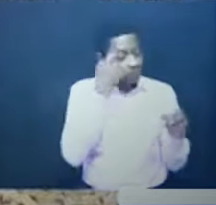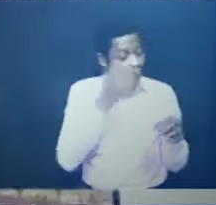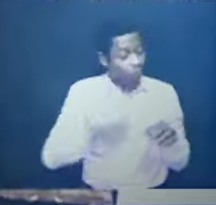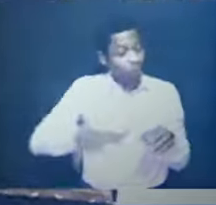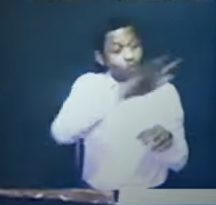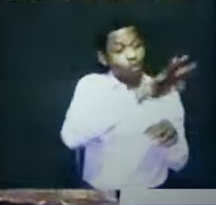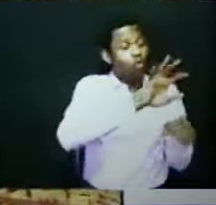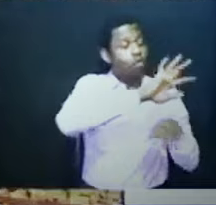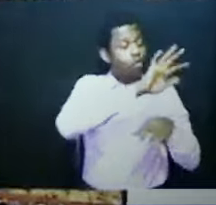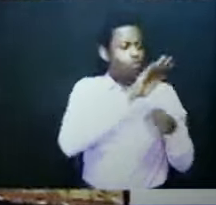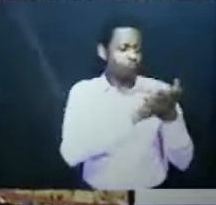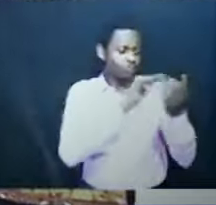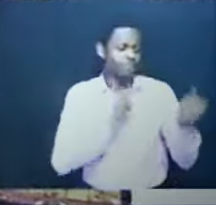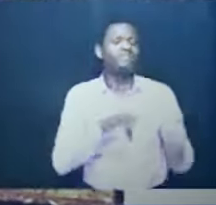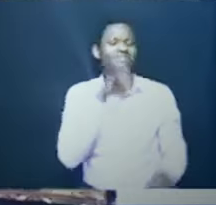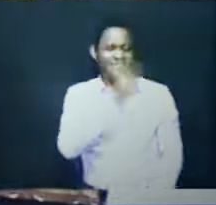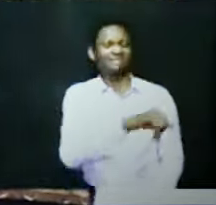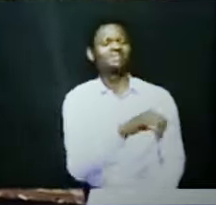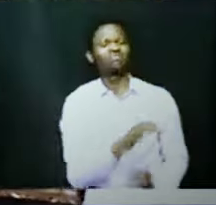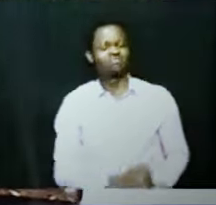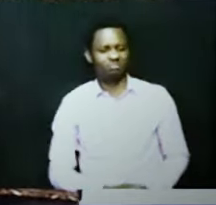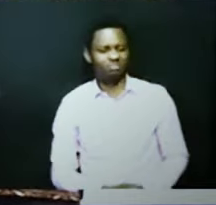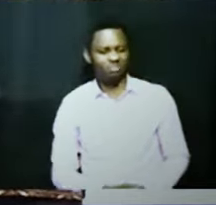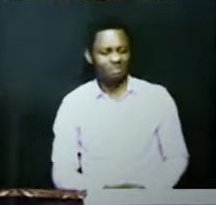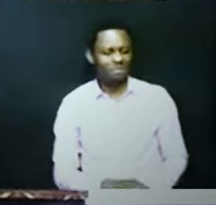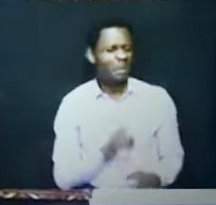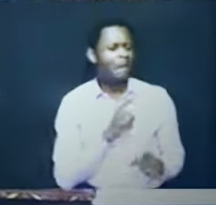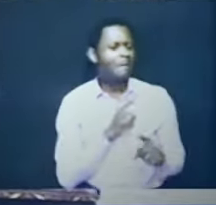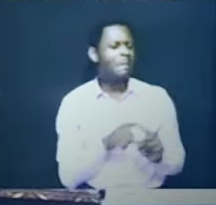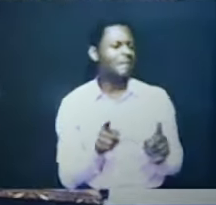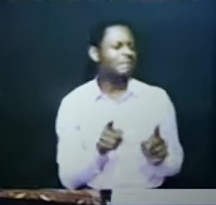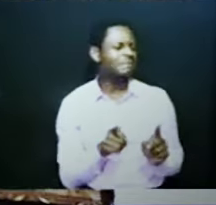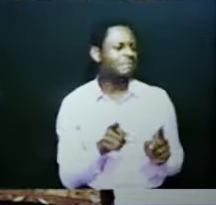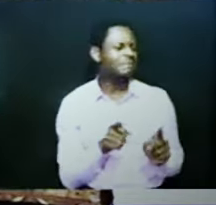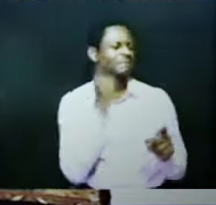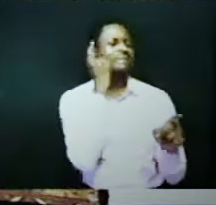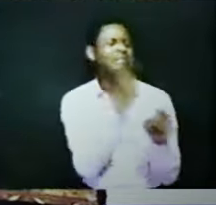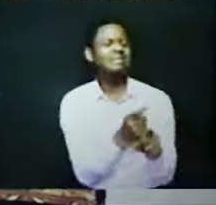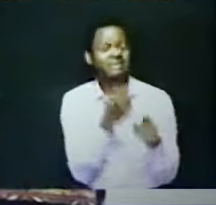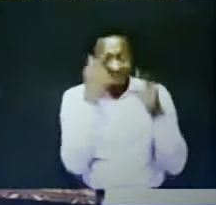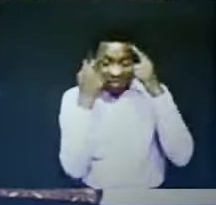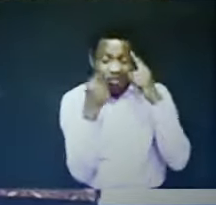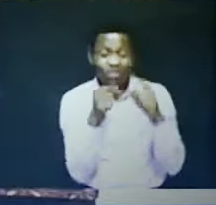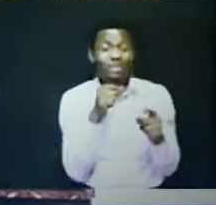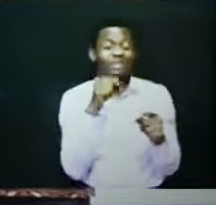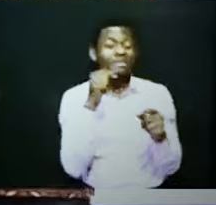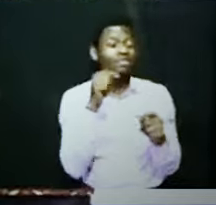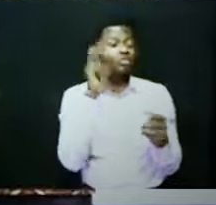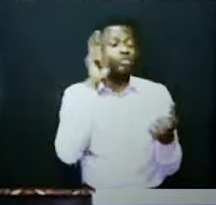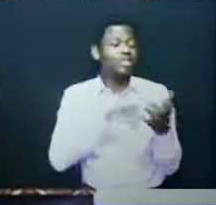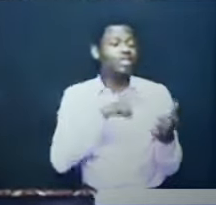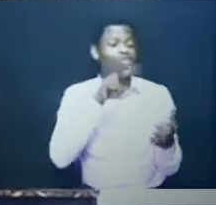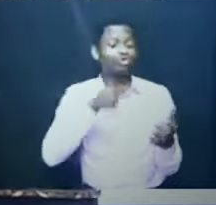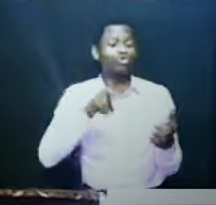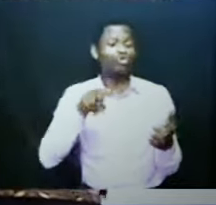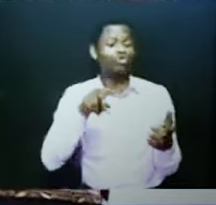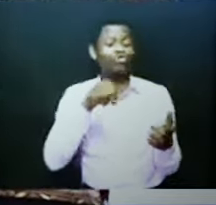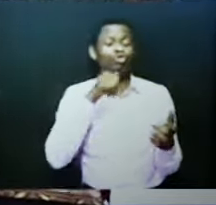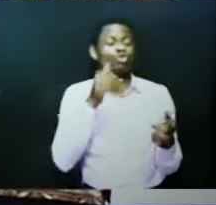But the mere fact that you didn't die in 2022 and that you are alive